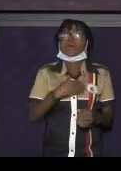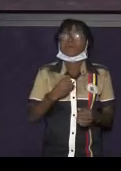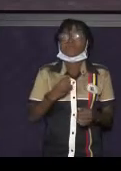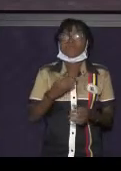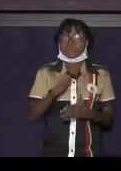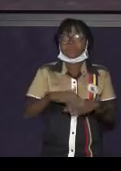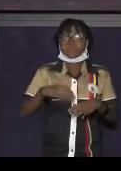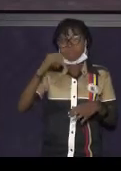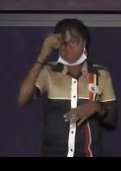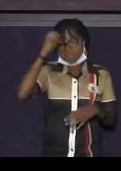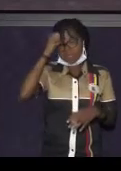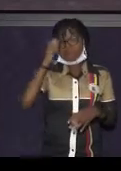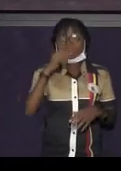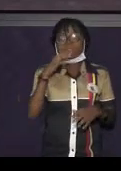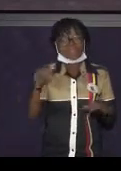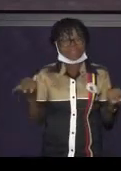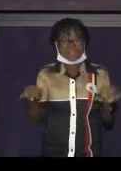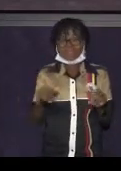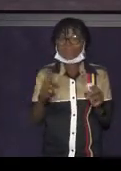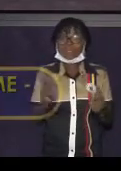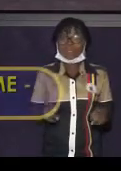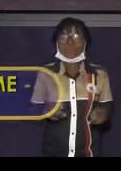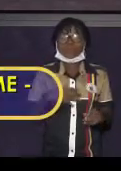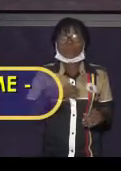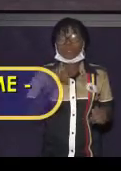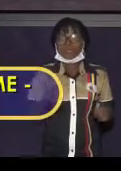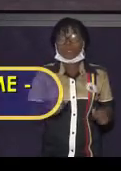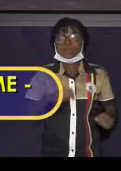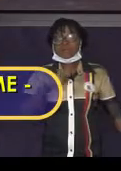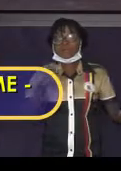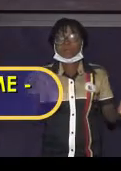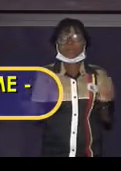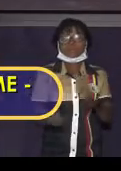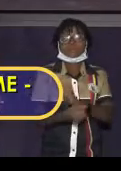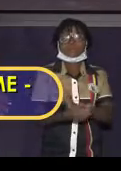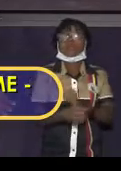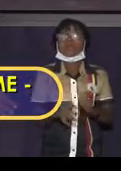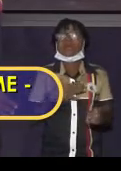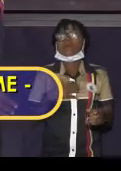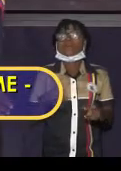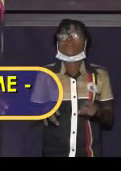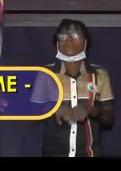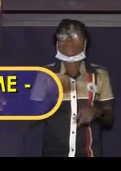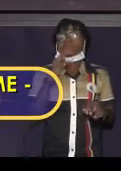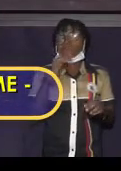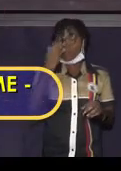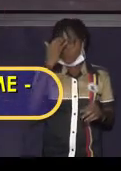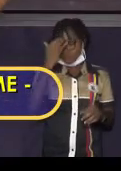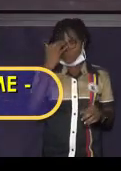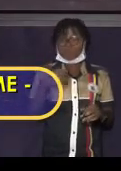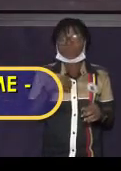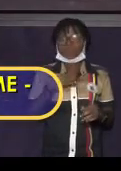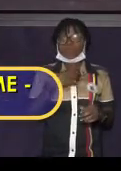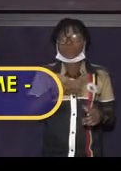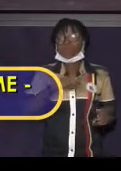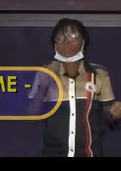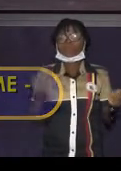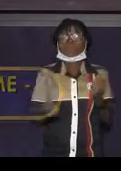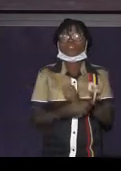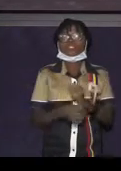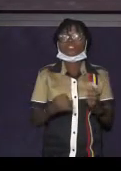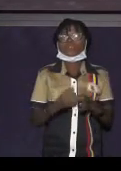call Taiwo, we're also calling the same person, so we could interchange the names. And so if we know that a is 3, we could also interchange